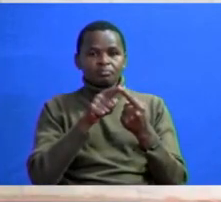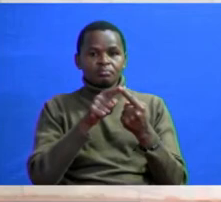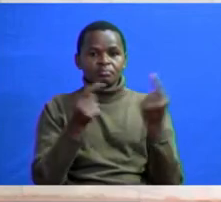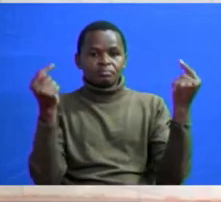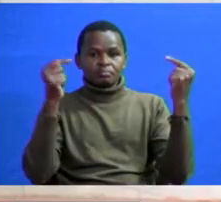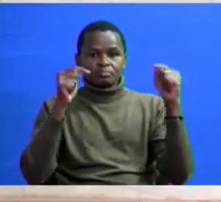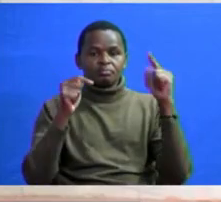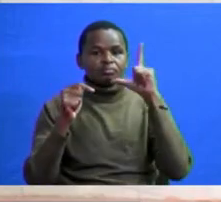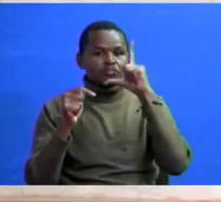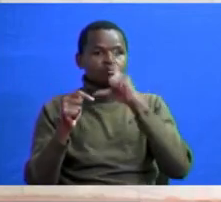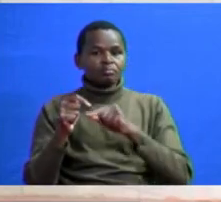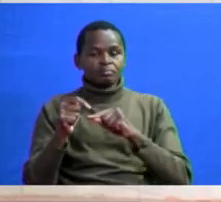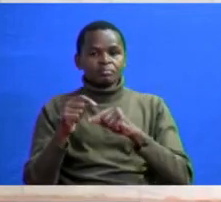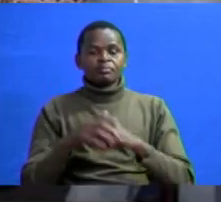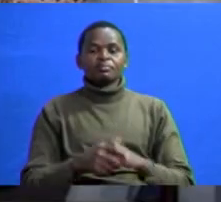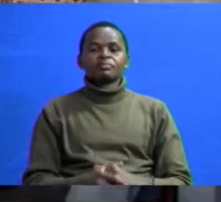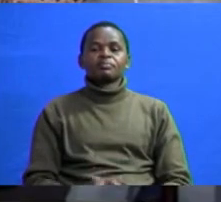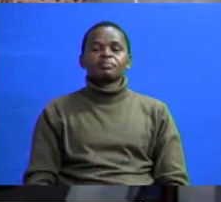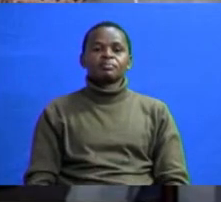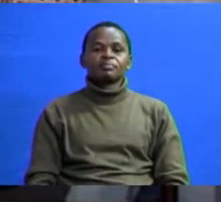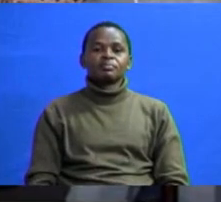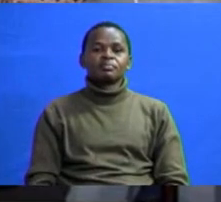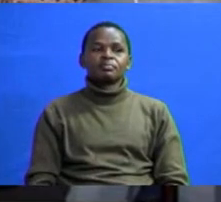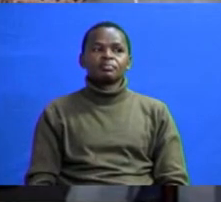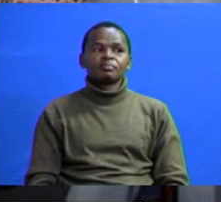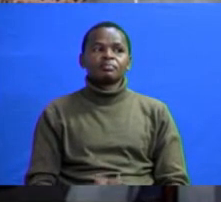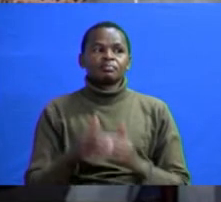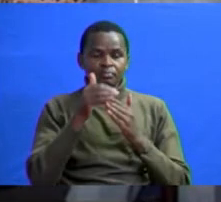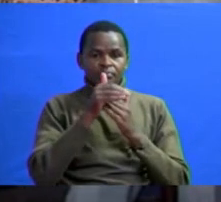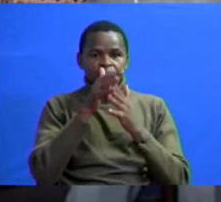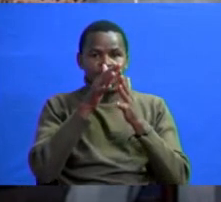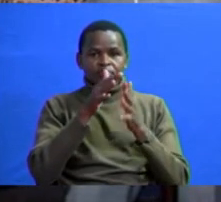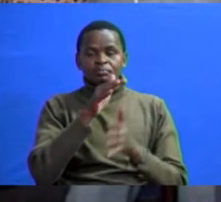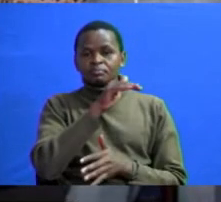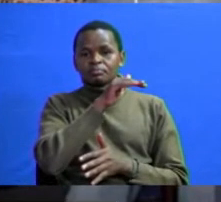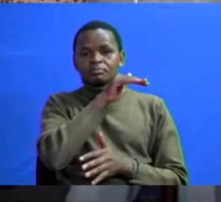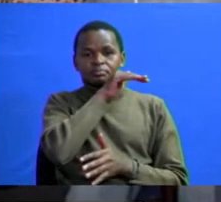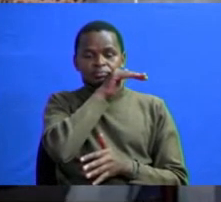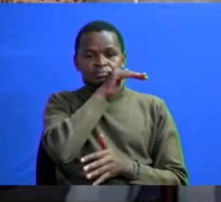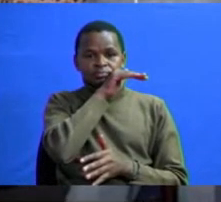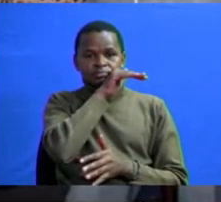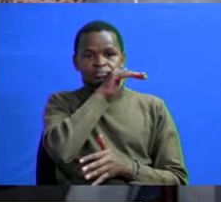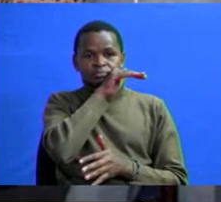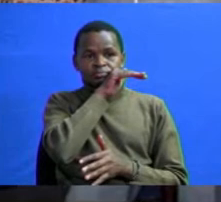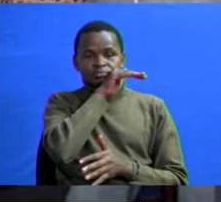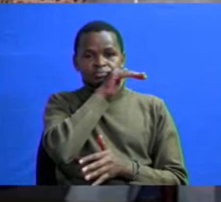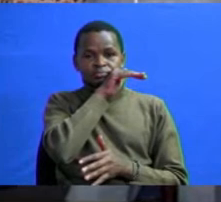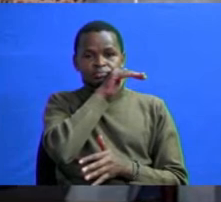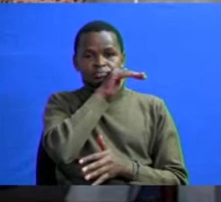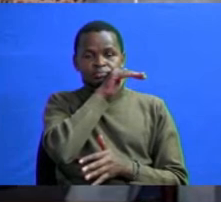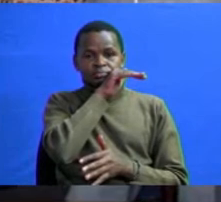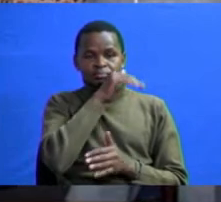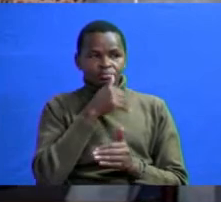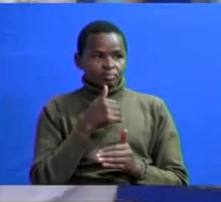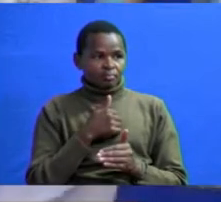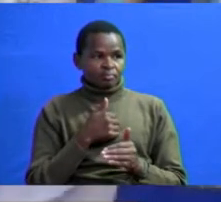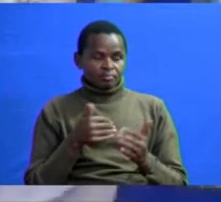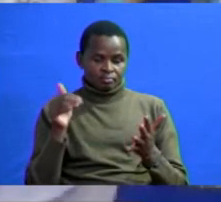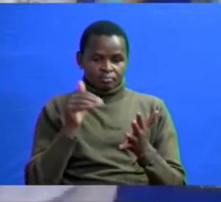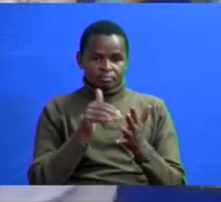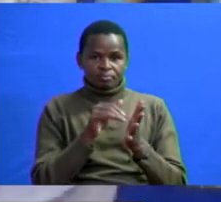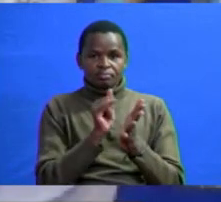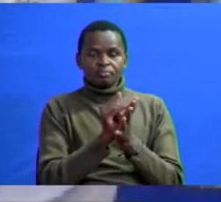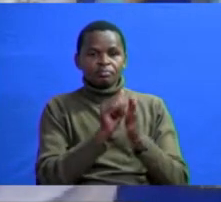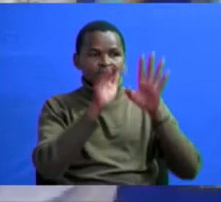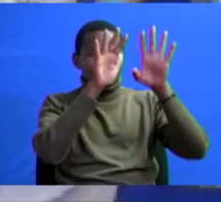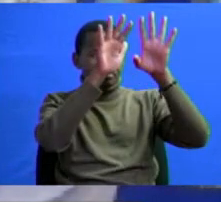comes to an end. The leader of Azimio la Umoja One Kenya Coalition Party, Raila Odinga, has once again emphasized the